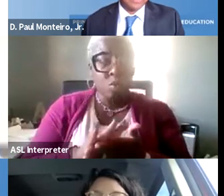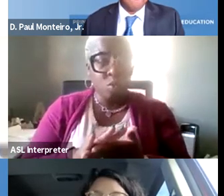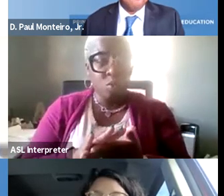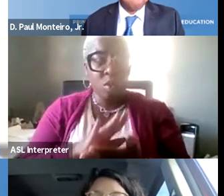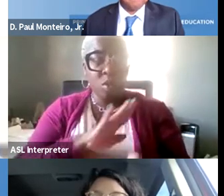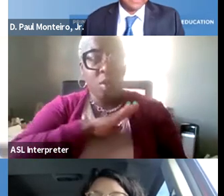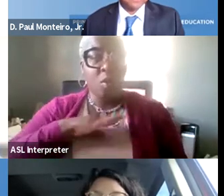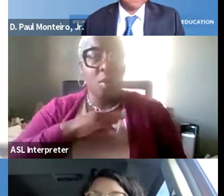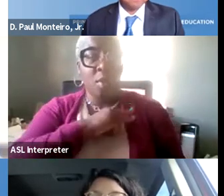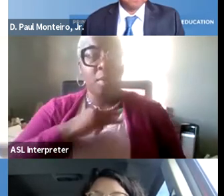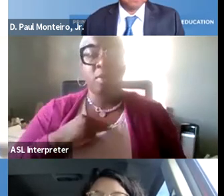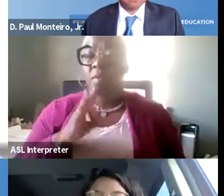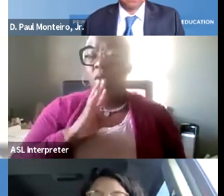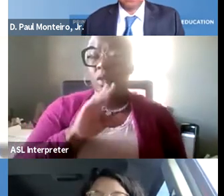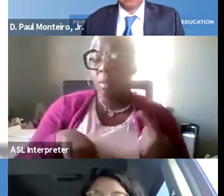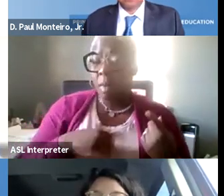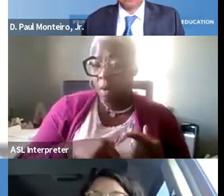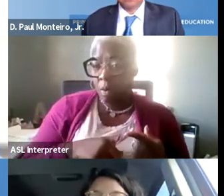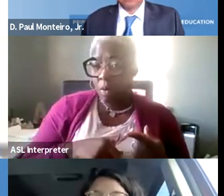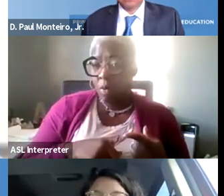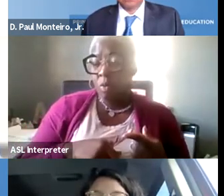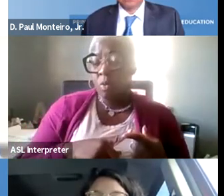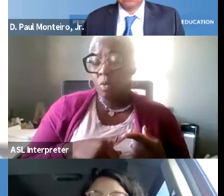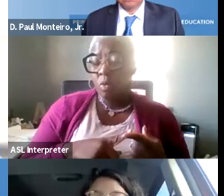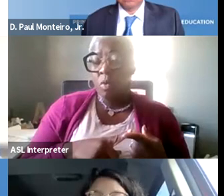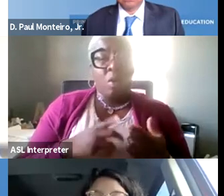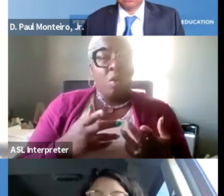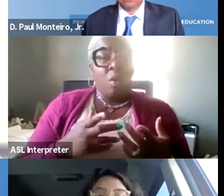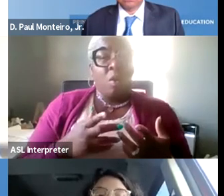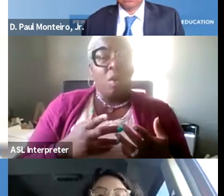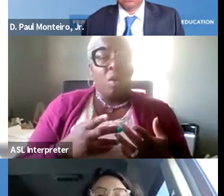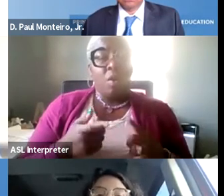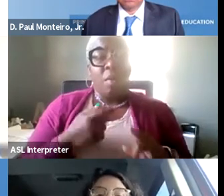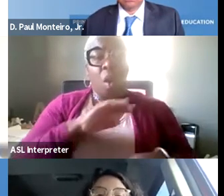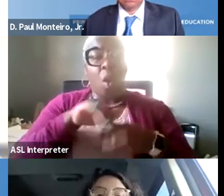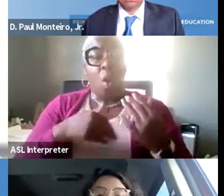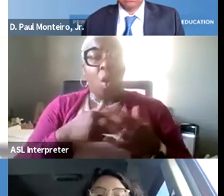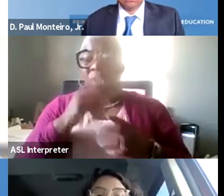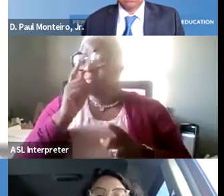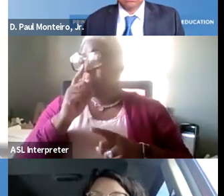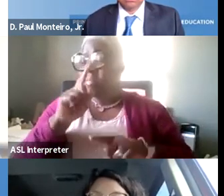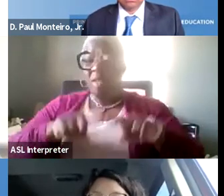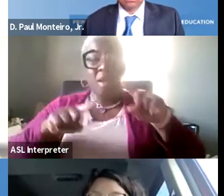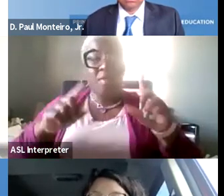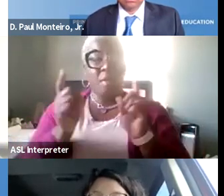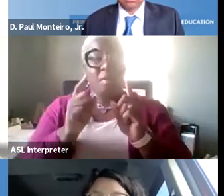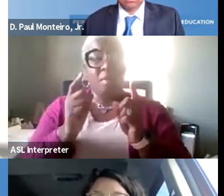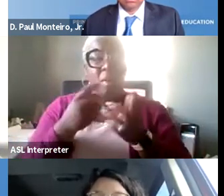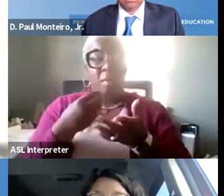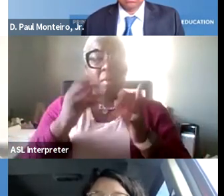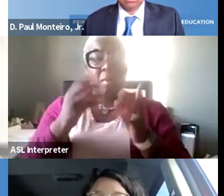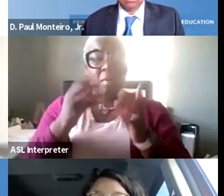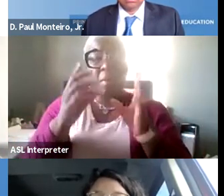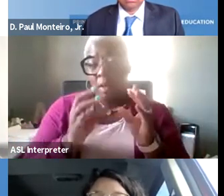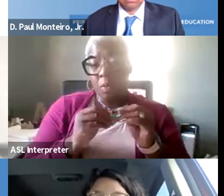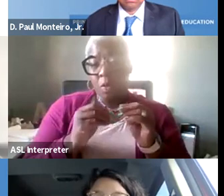the board members have talked about over the extent of all these different meetings. So we're talking about shelling out millions of